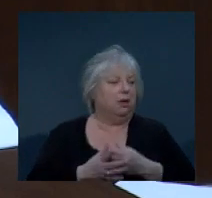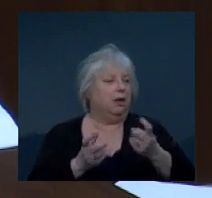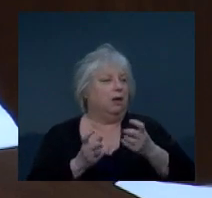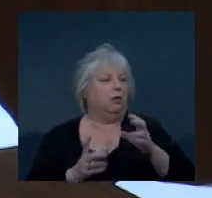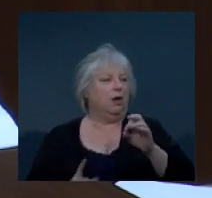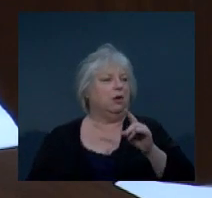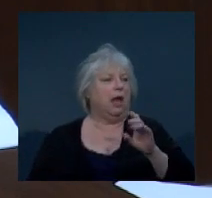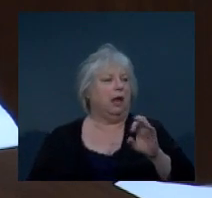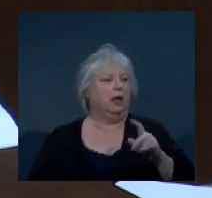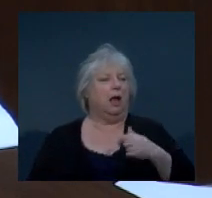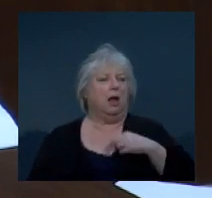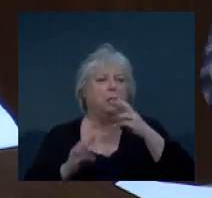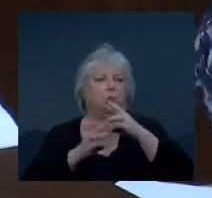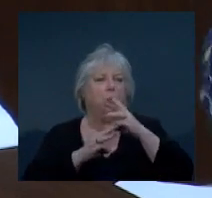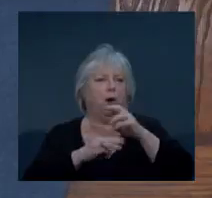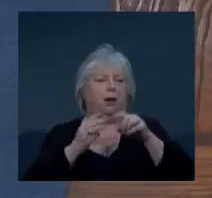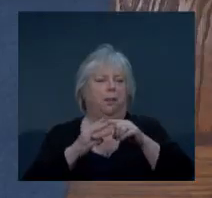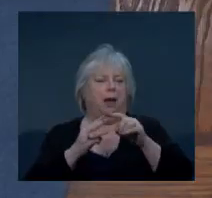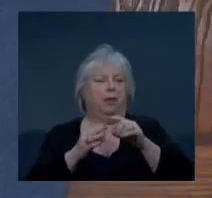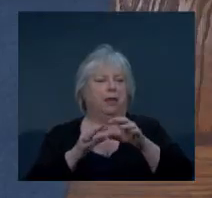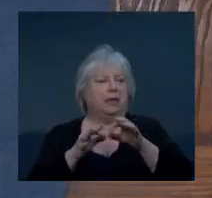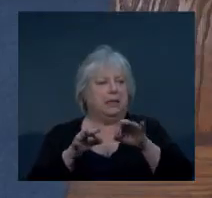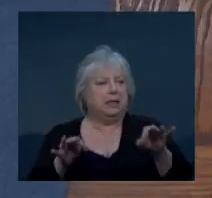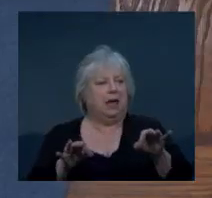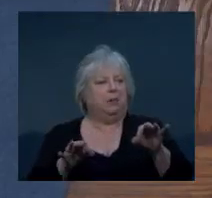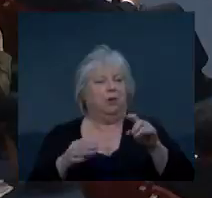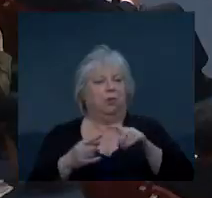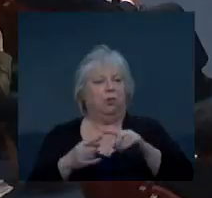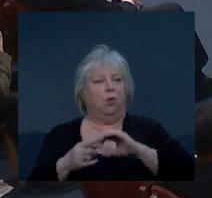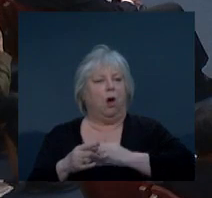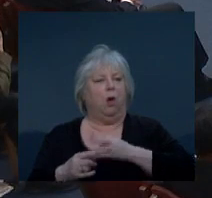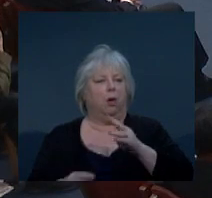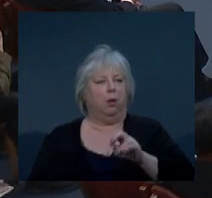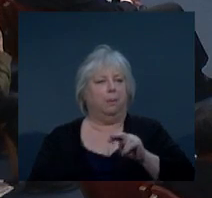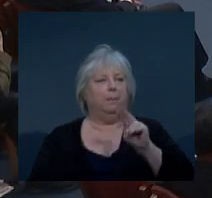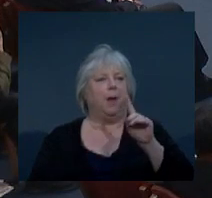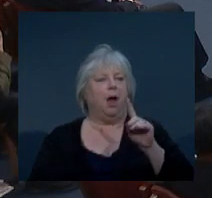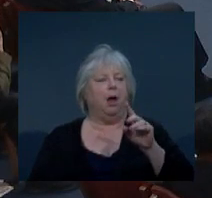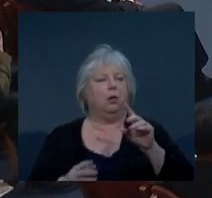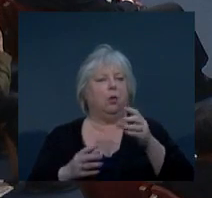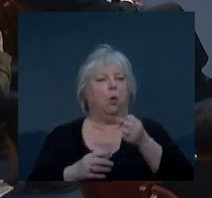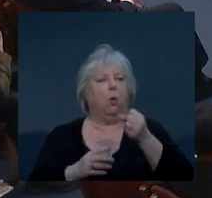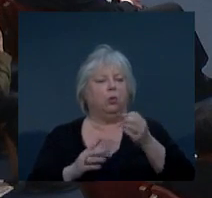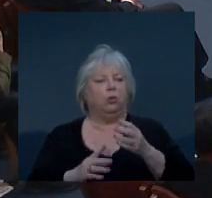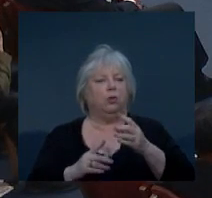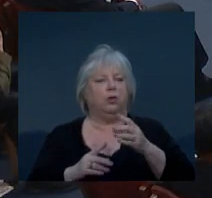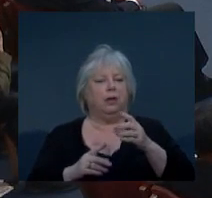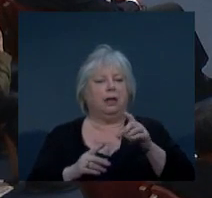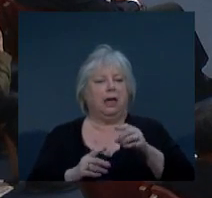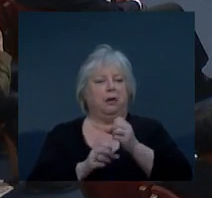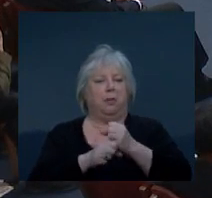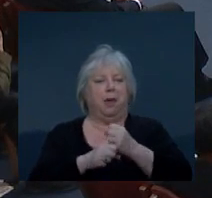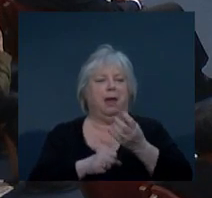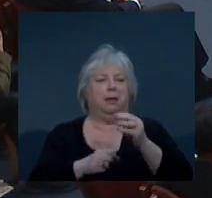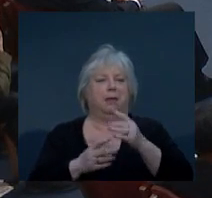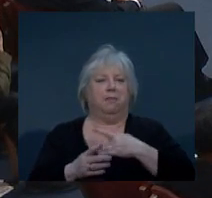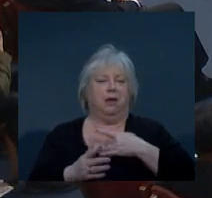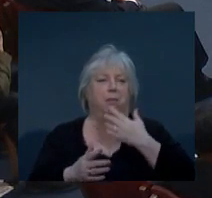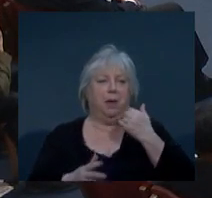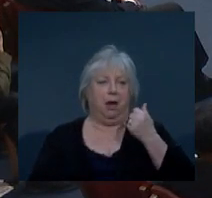Director Adcock, I was worried about the statement to our bondholders in needing to make them feel